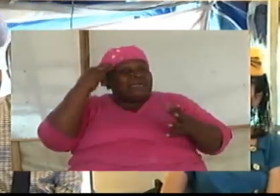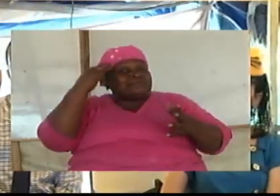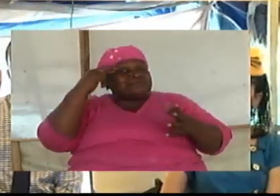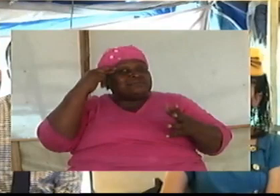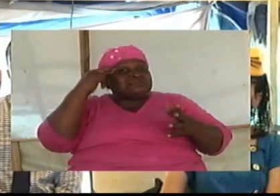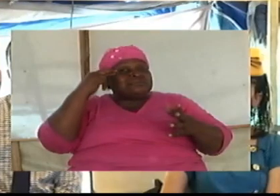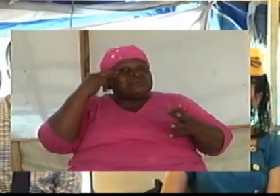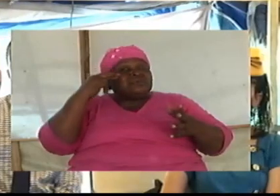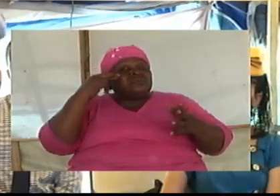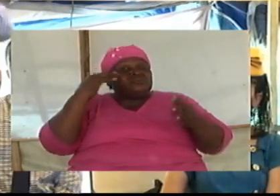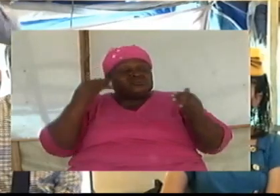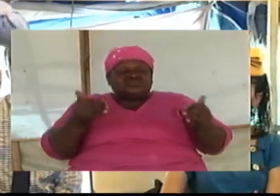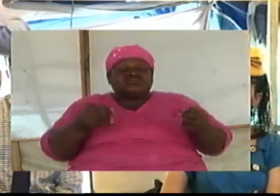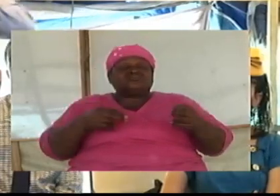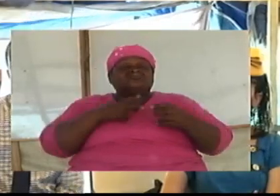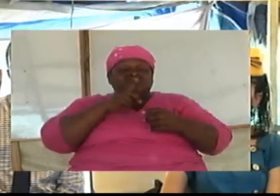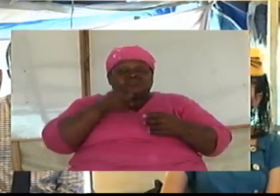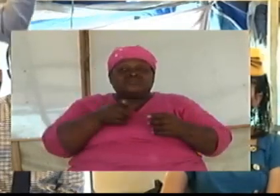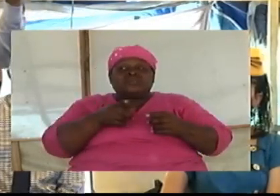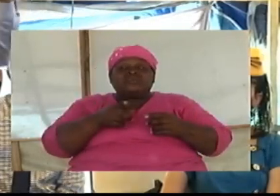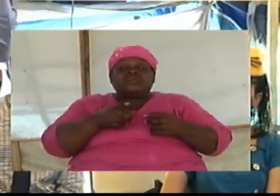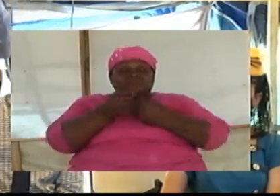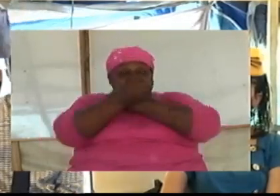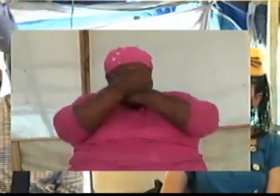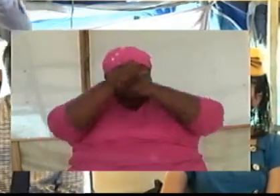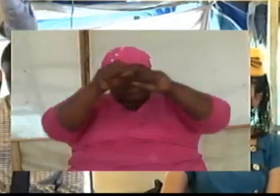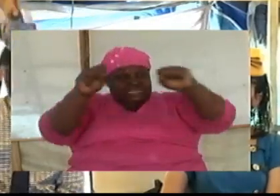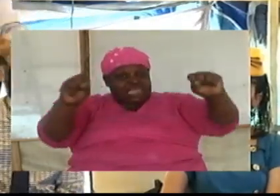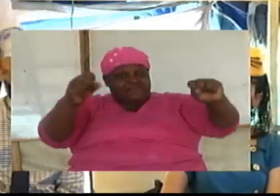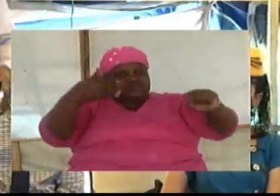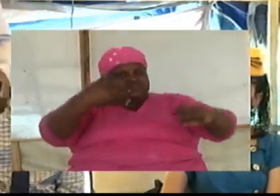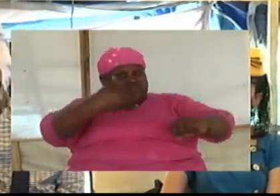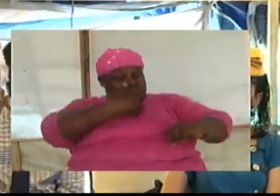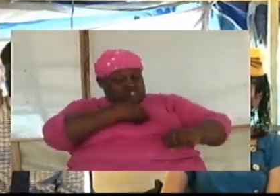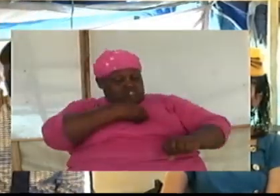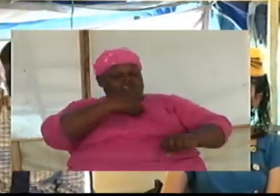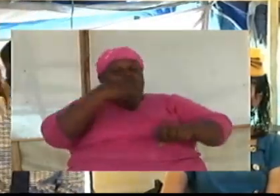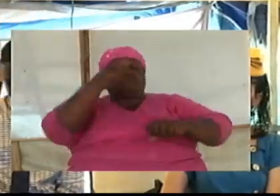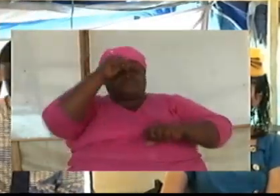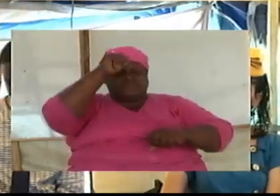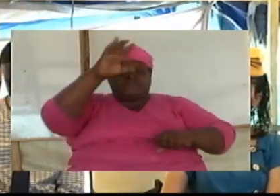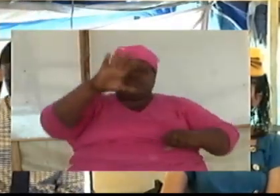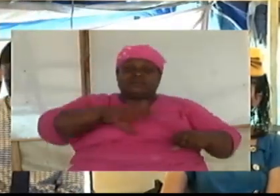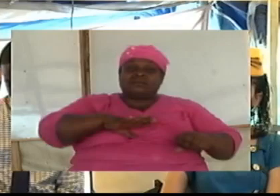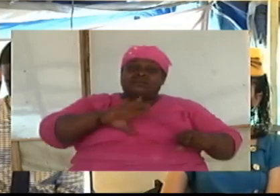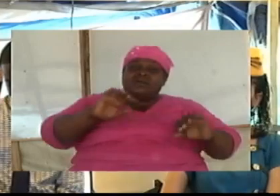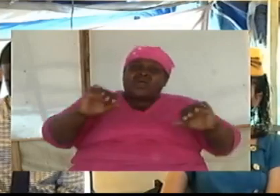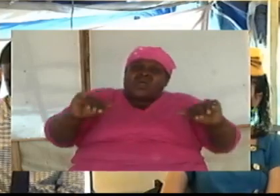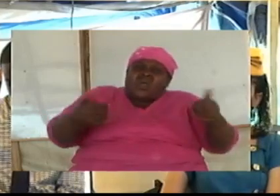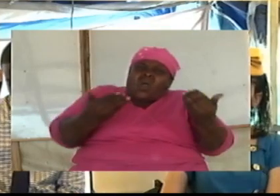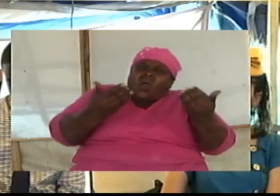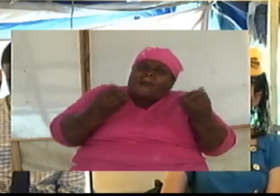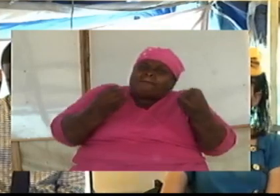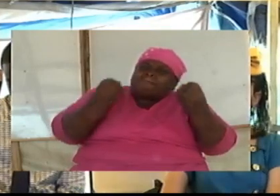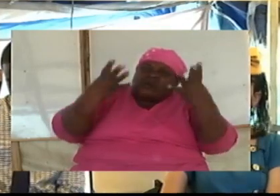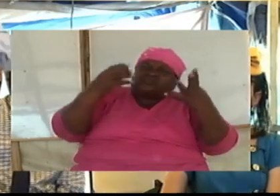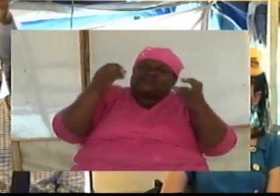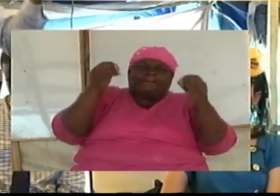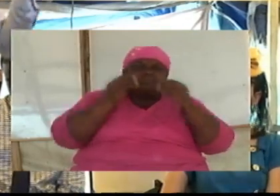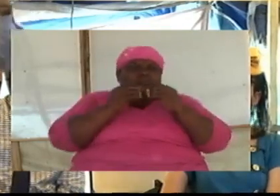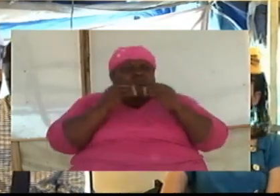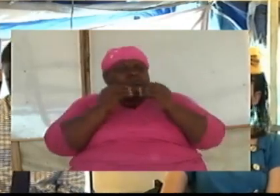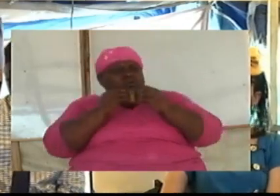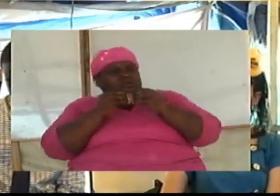were effective, hallelujah, to save the soul of men, praise God Almighty, how much more potent,